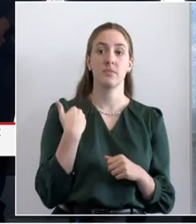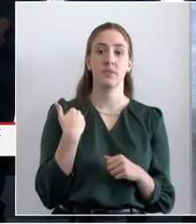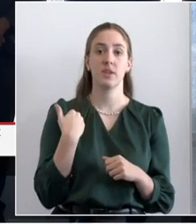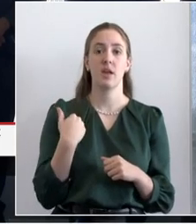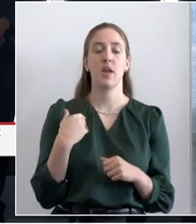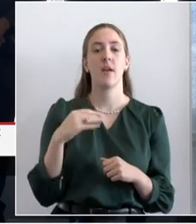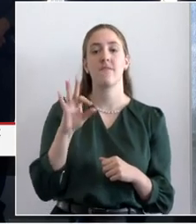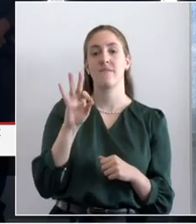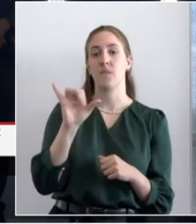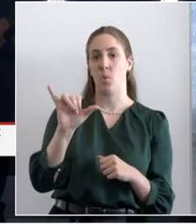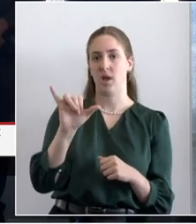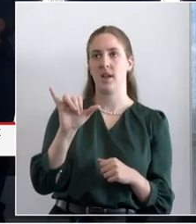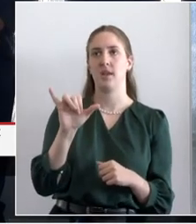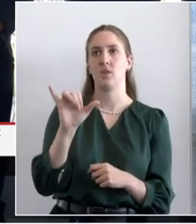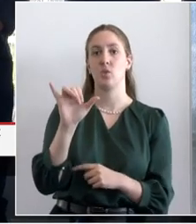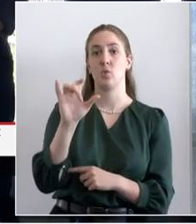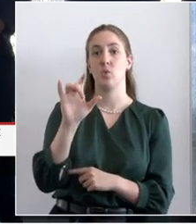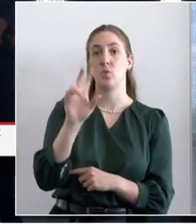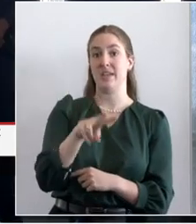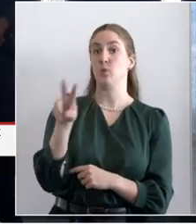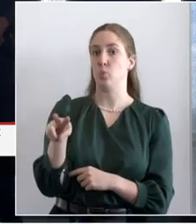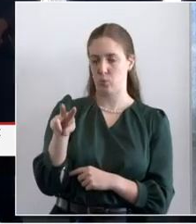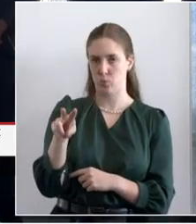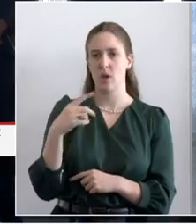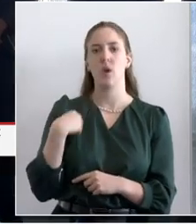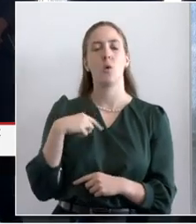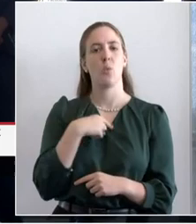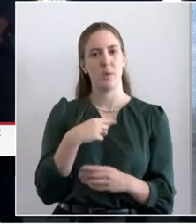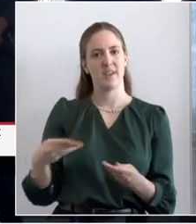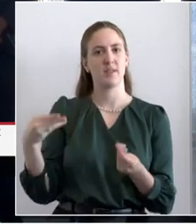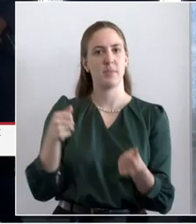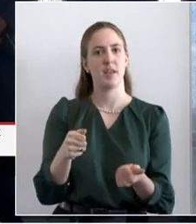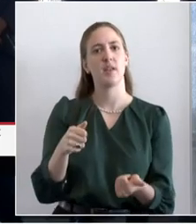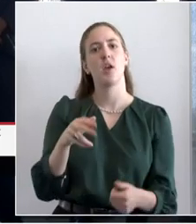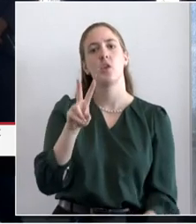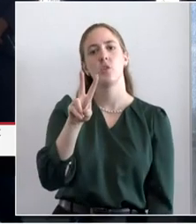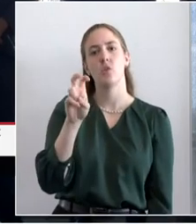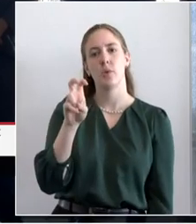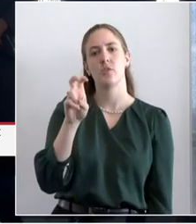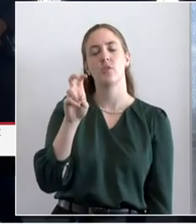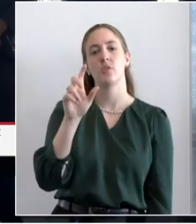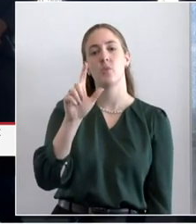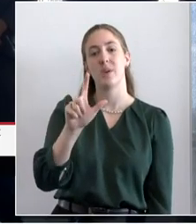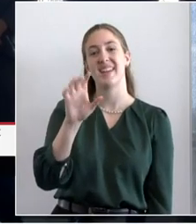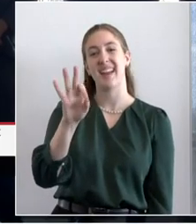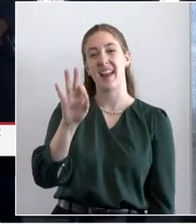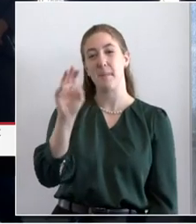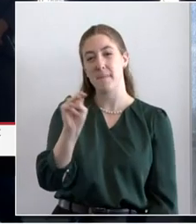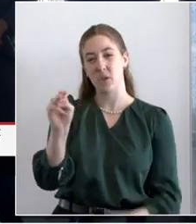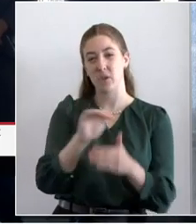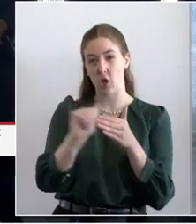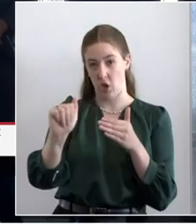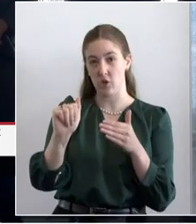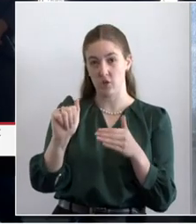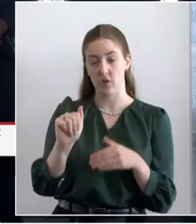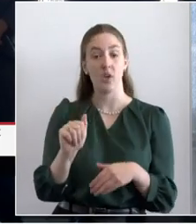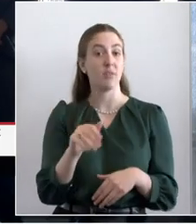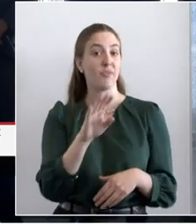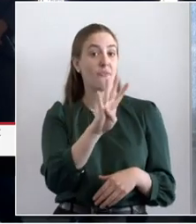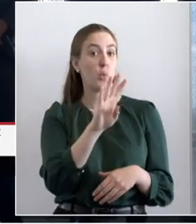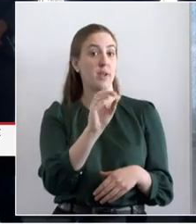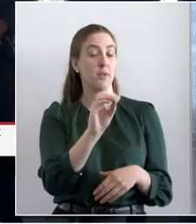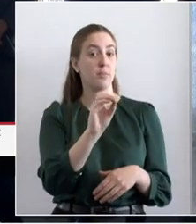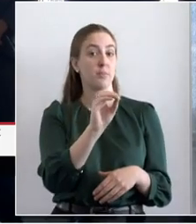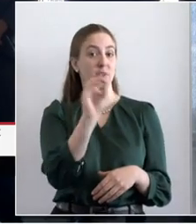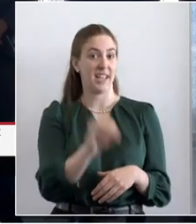FY 2022, we at DC Water spent $229 million, or 40% of DC Water's